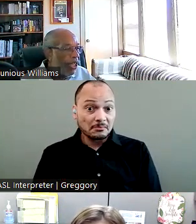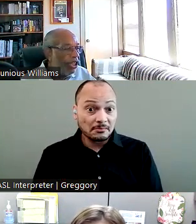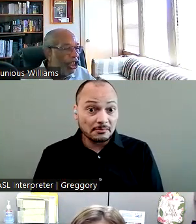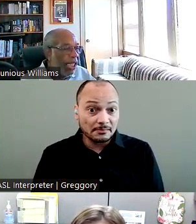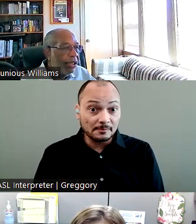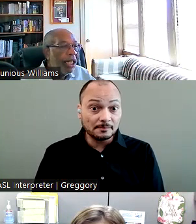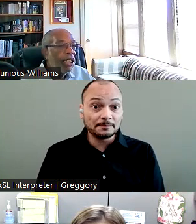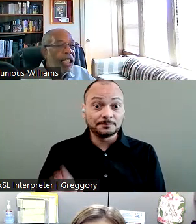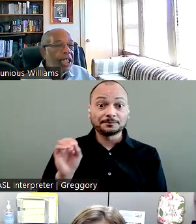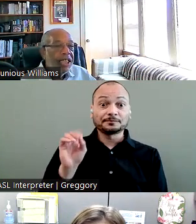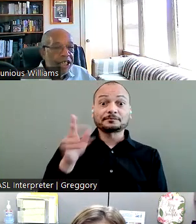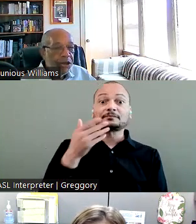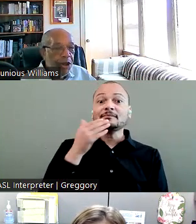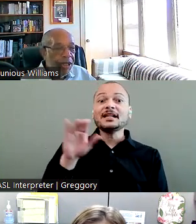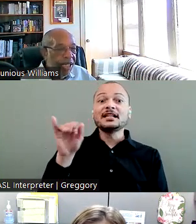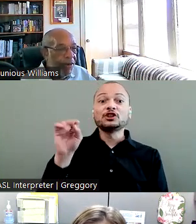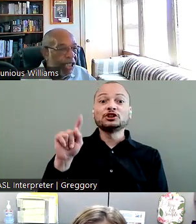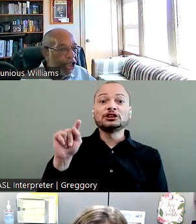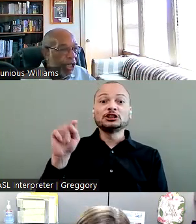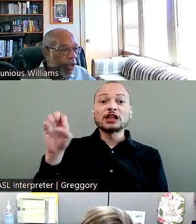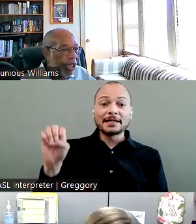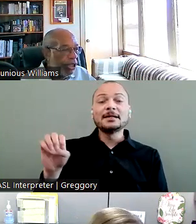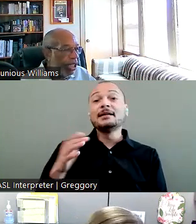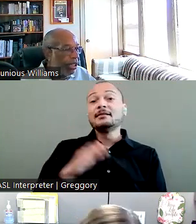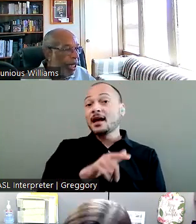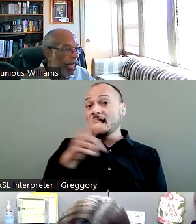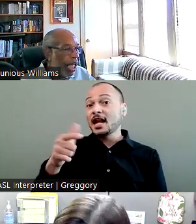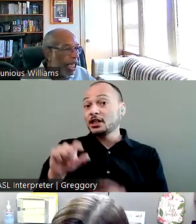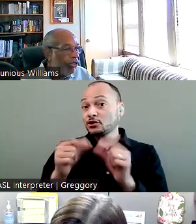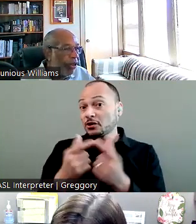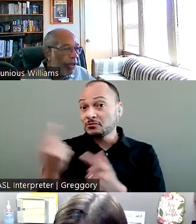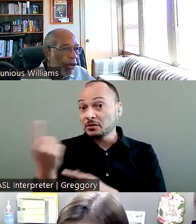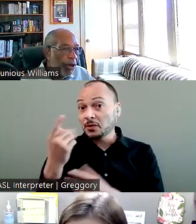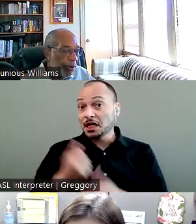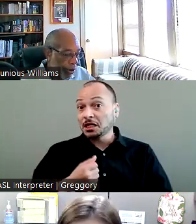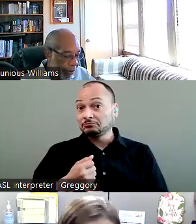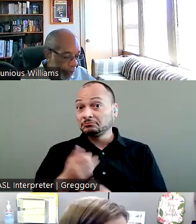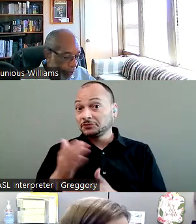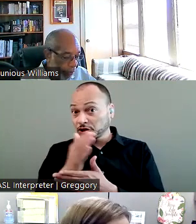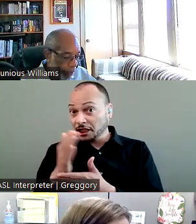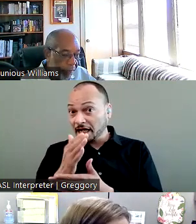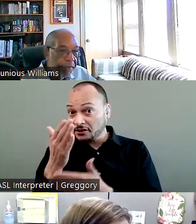Okay, thanks, Janet. Next group, somebody want to share with us some headlines from their group?